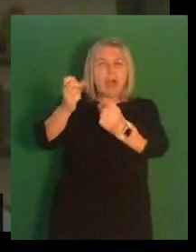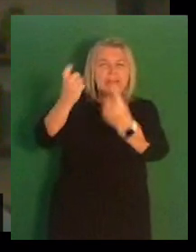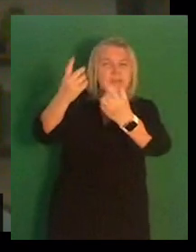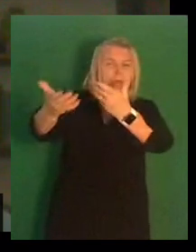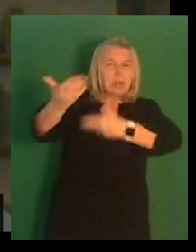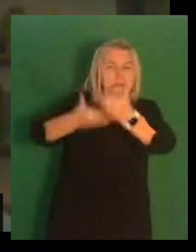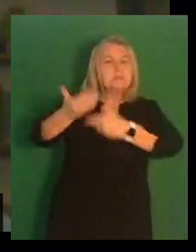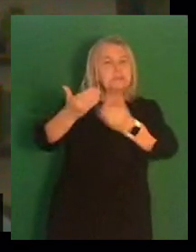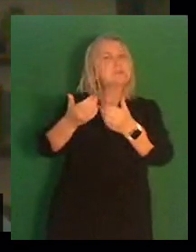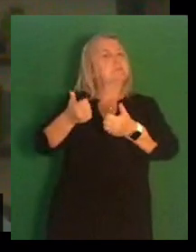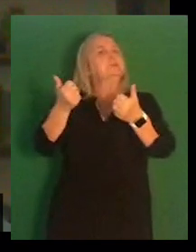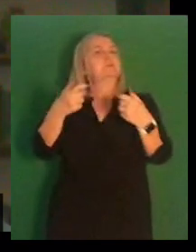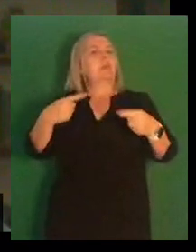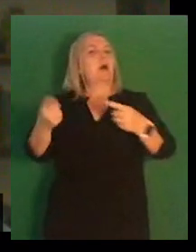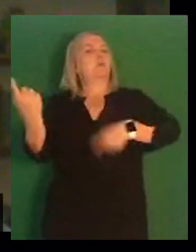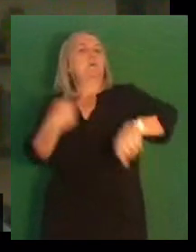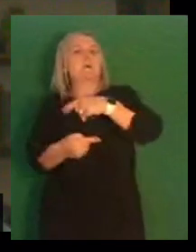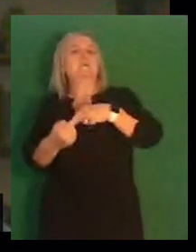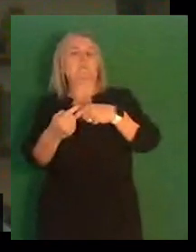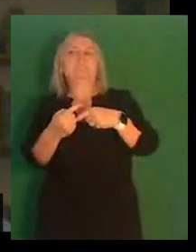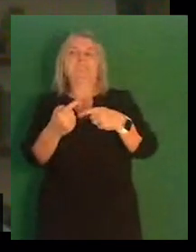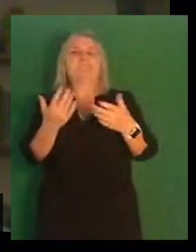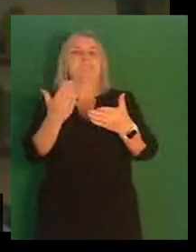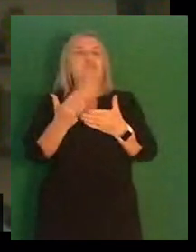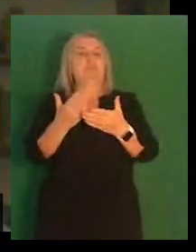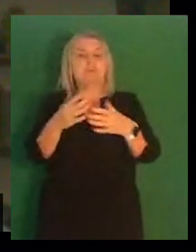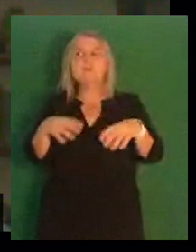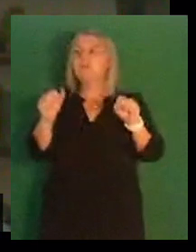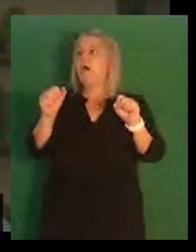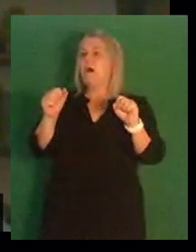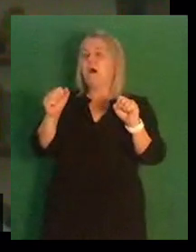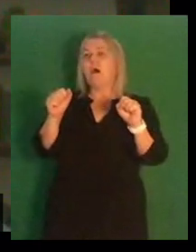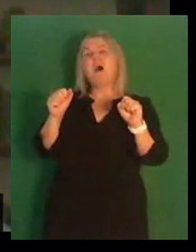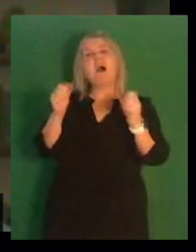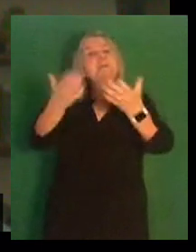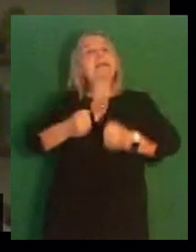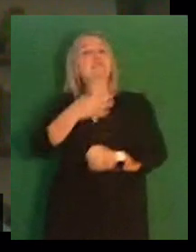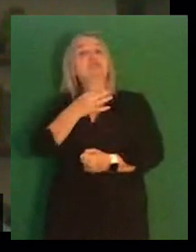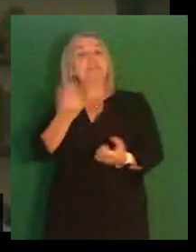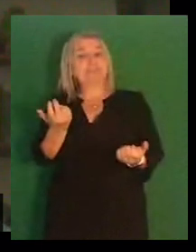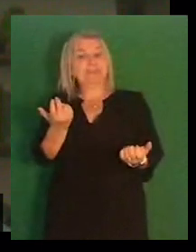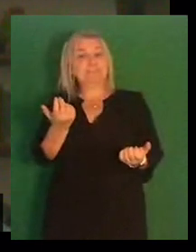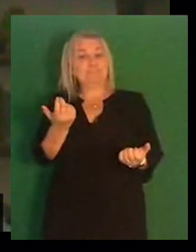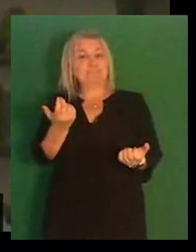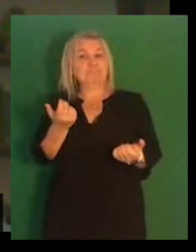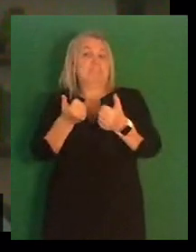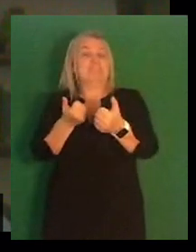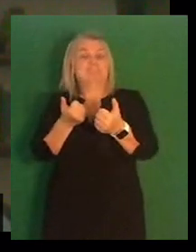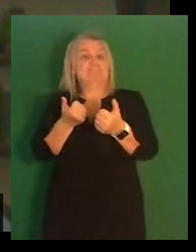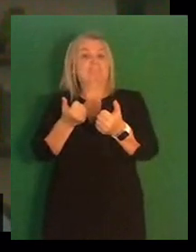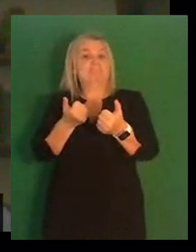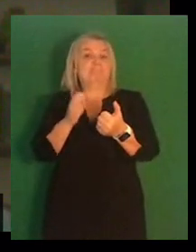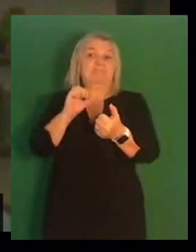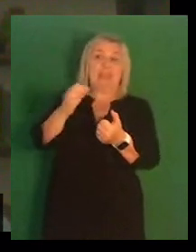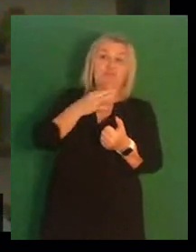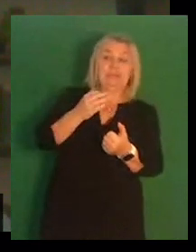think, allowed artists to take the risk with us in a way, and some of their ideas and